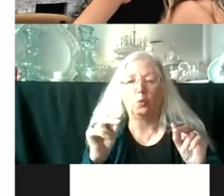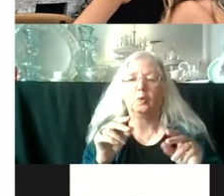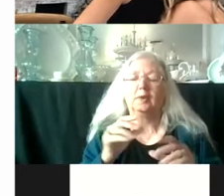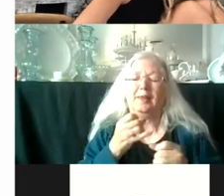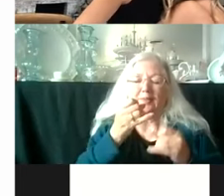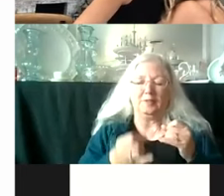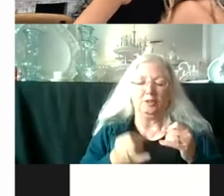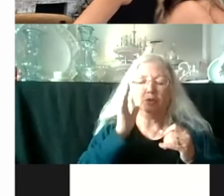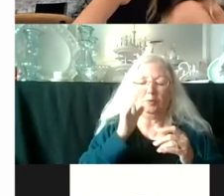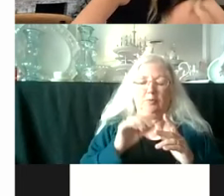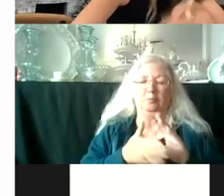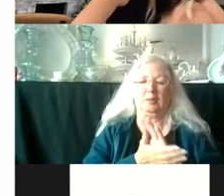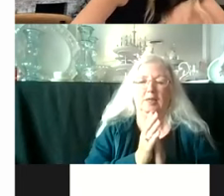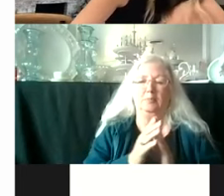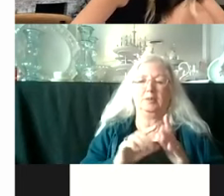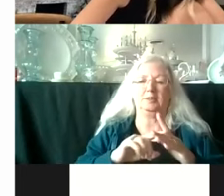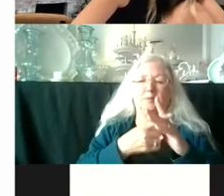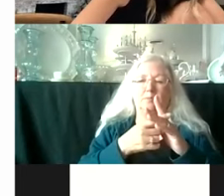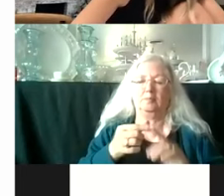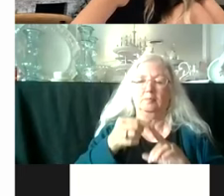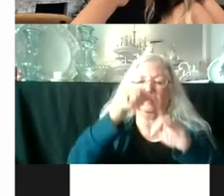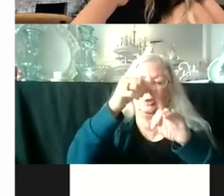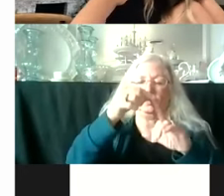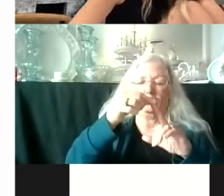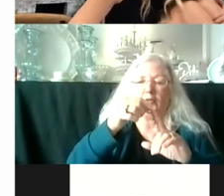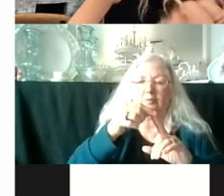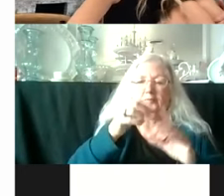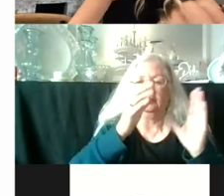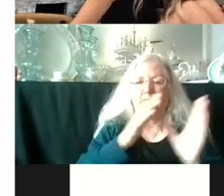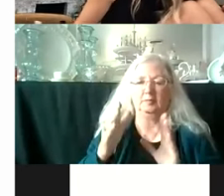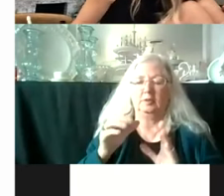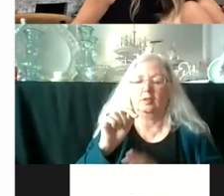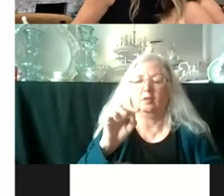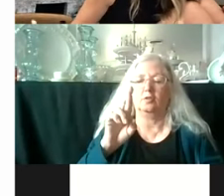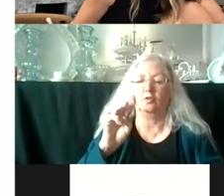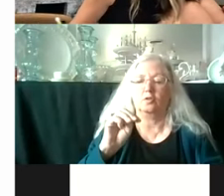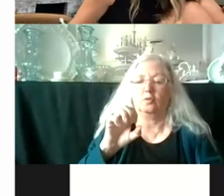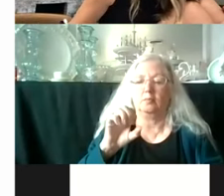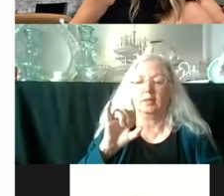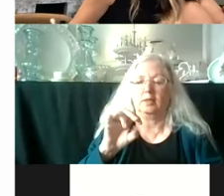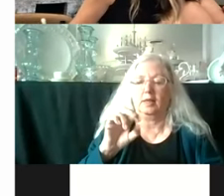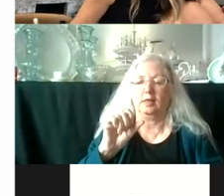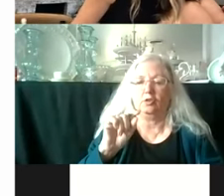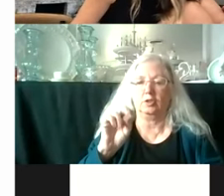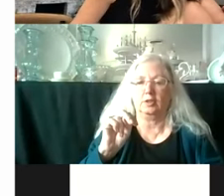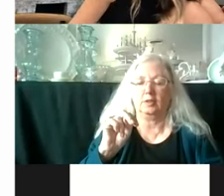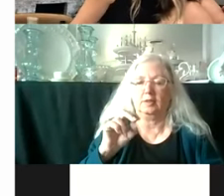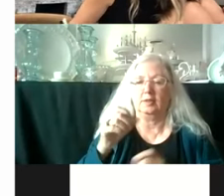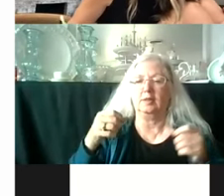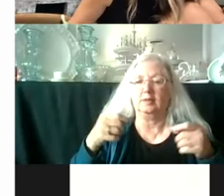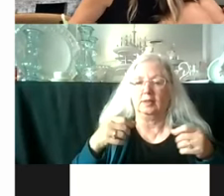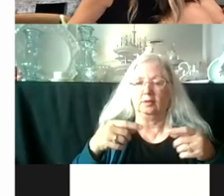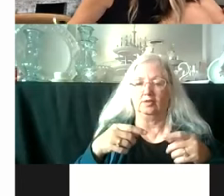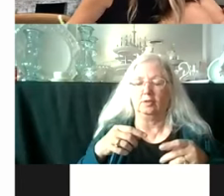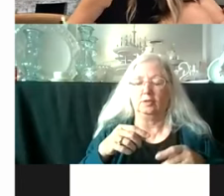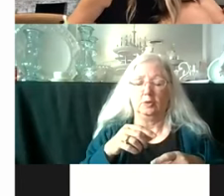special sequence known as a termination signal. And once it reaches that termination signal, the RNA polymerase lets